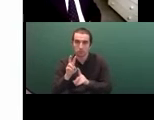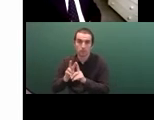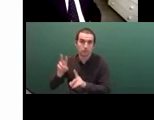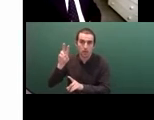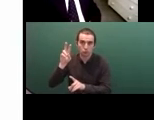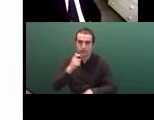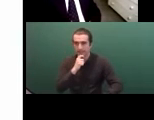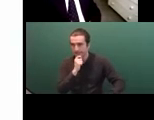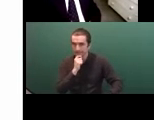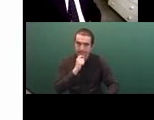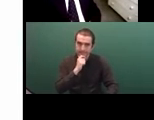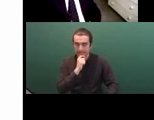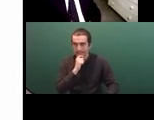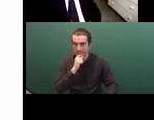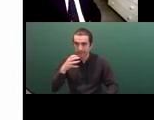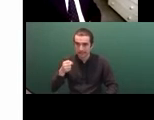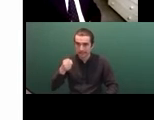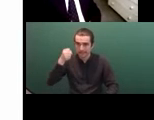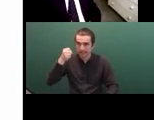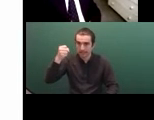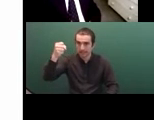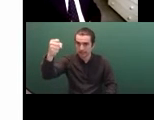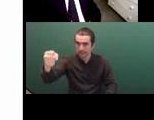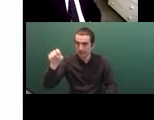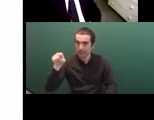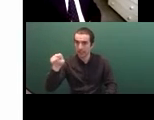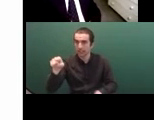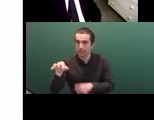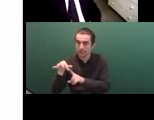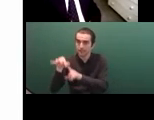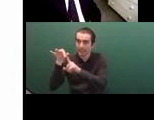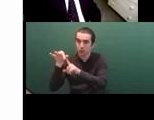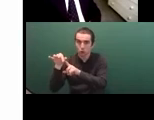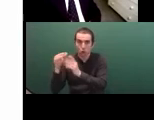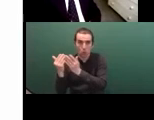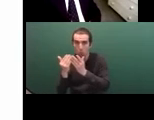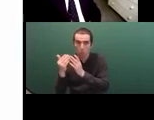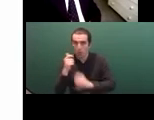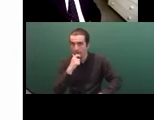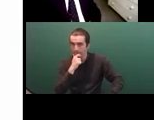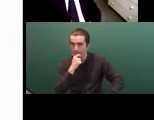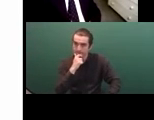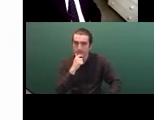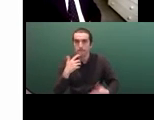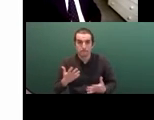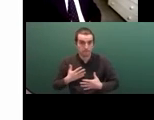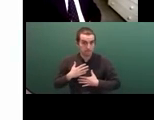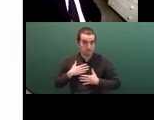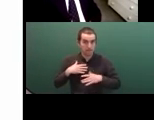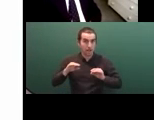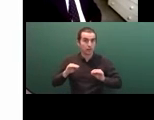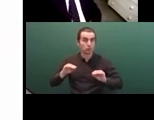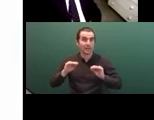the autism spectrum on physical, attitudinal, information, as well as on